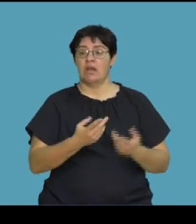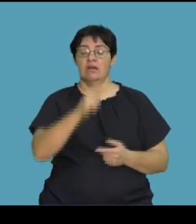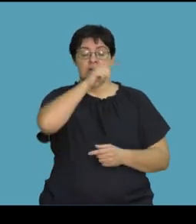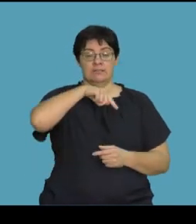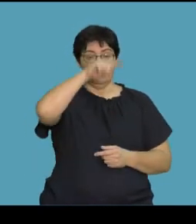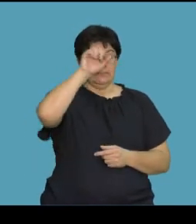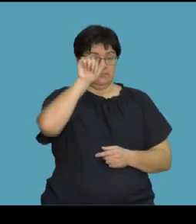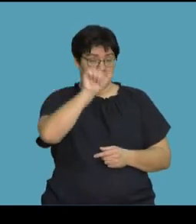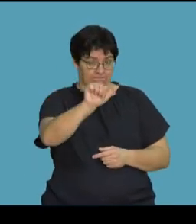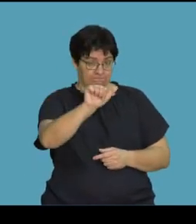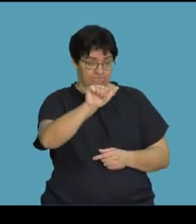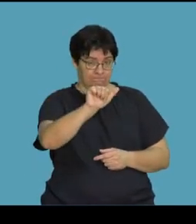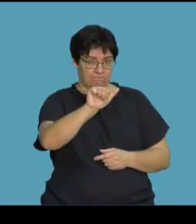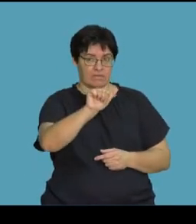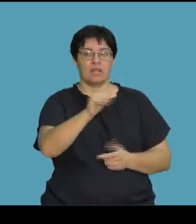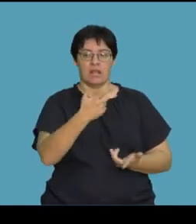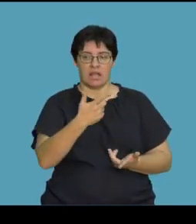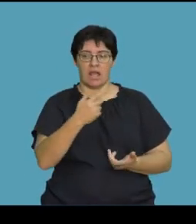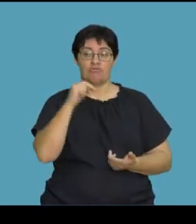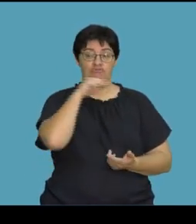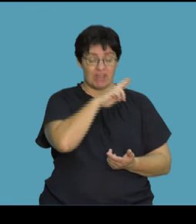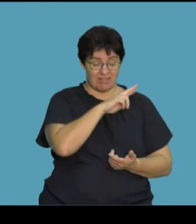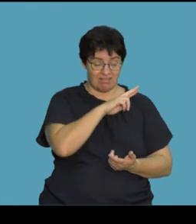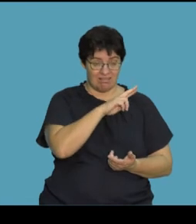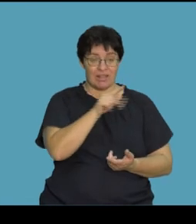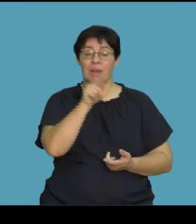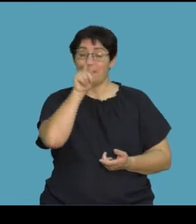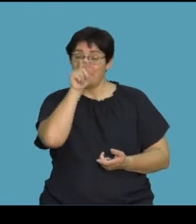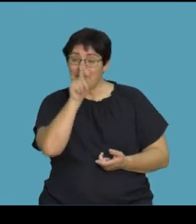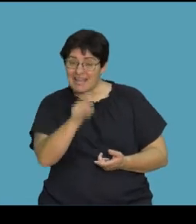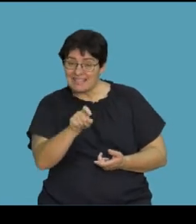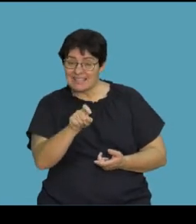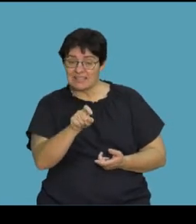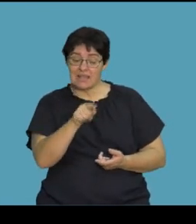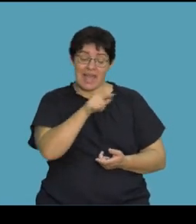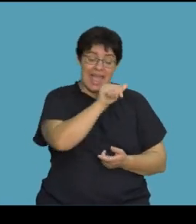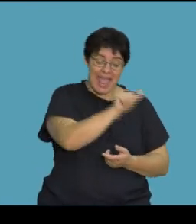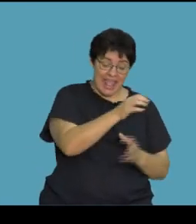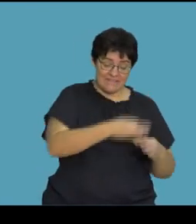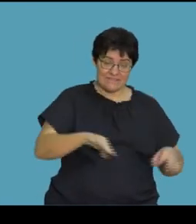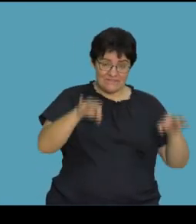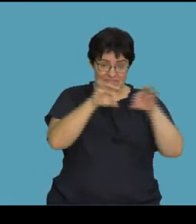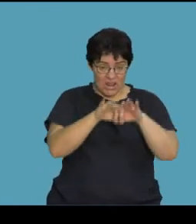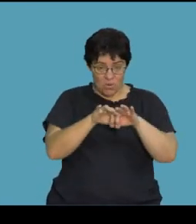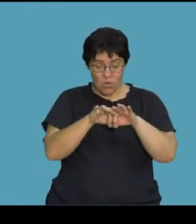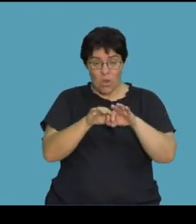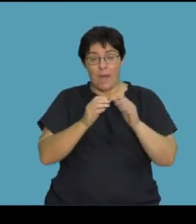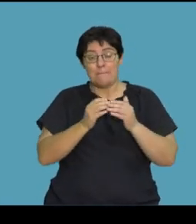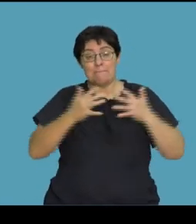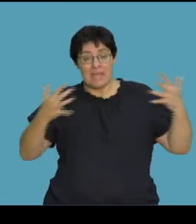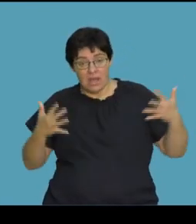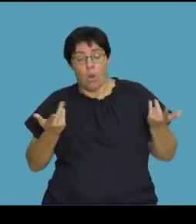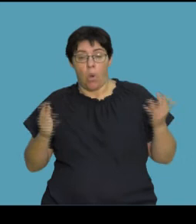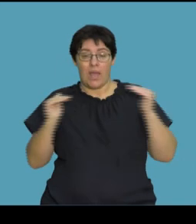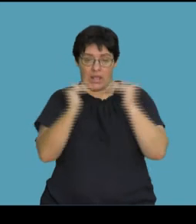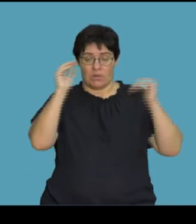a has to be real, it must be that the value of a is greater or equal to